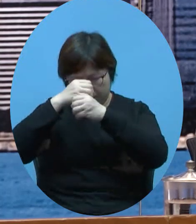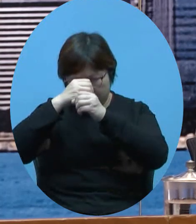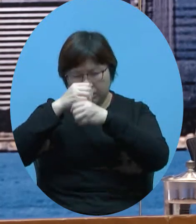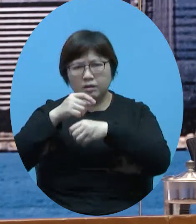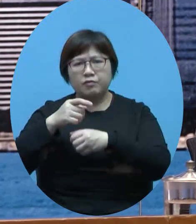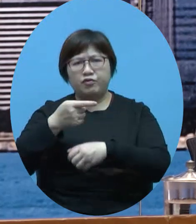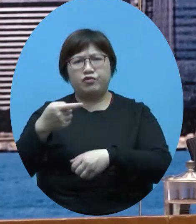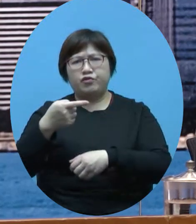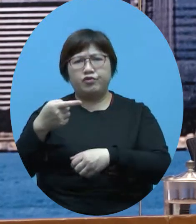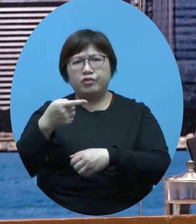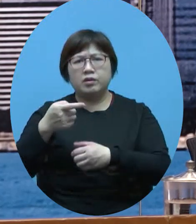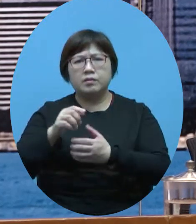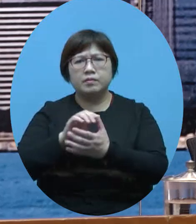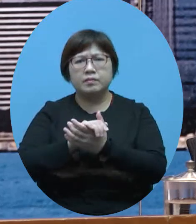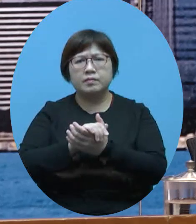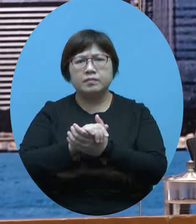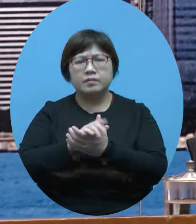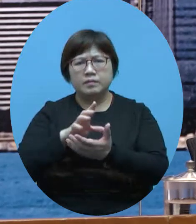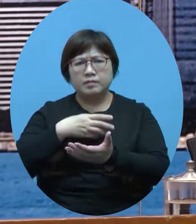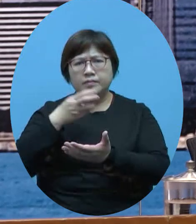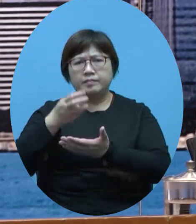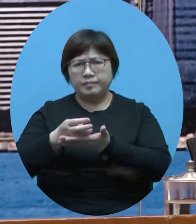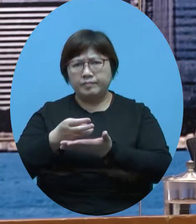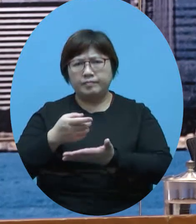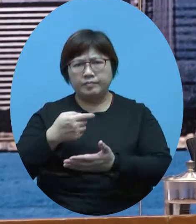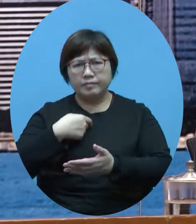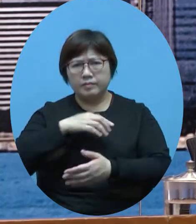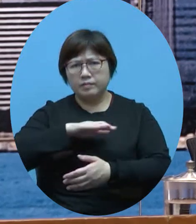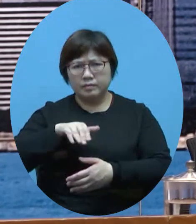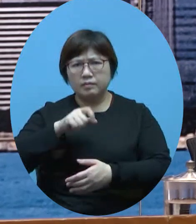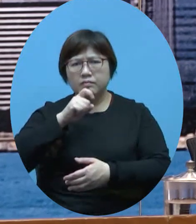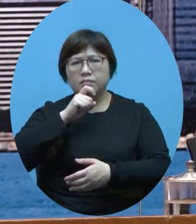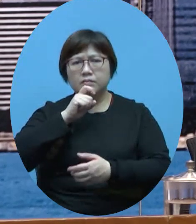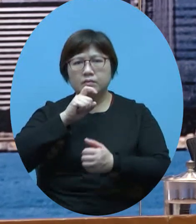to be prudent, we also took another sample from the deceased body